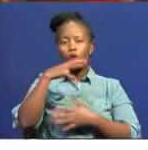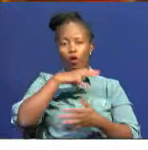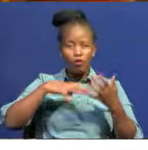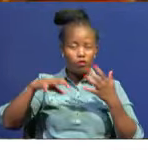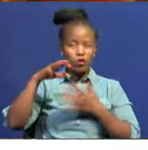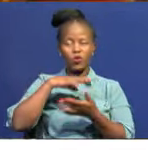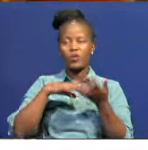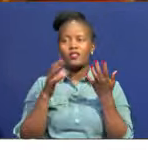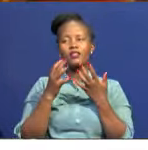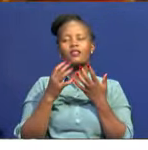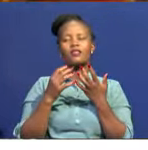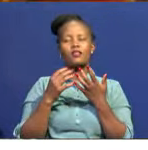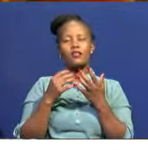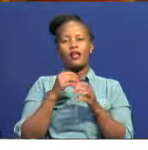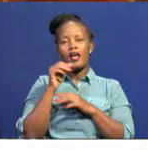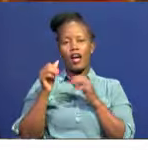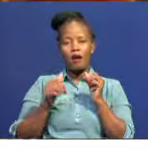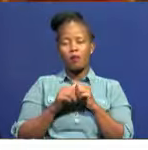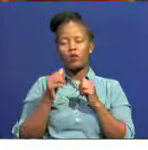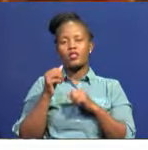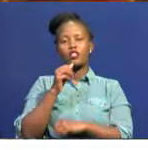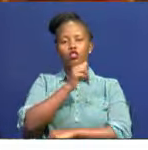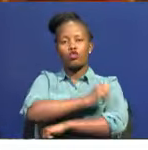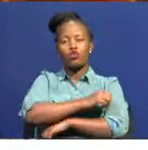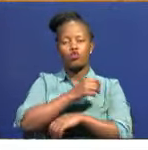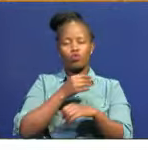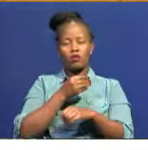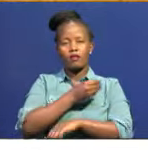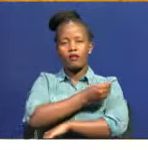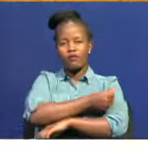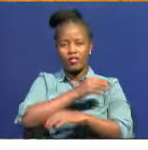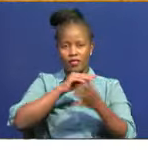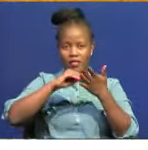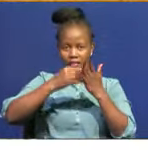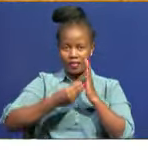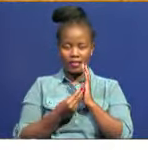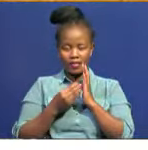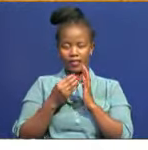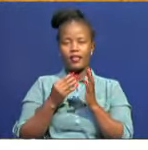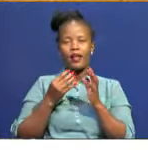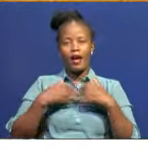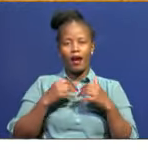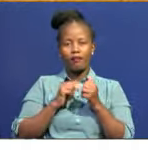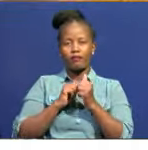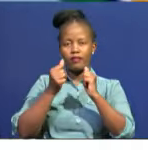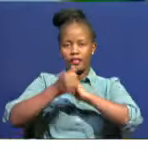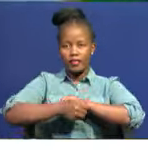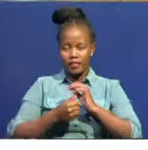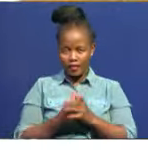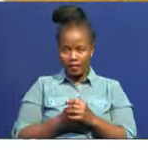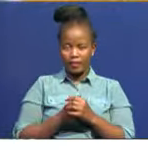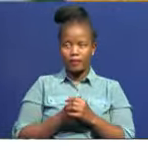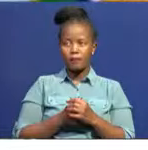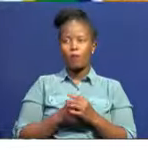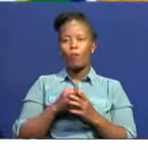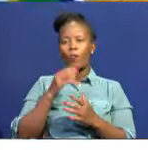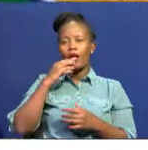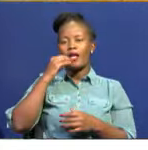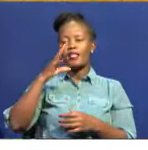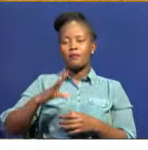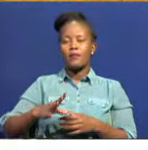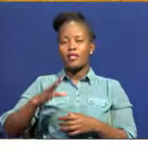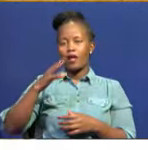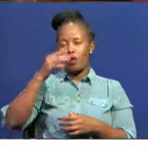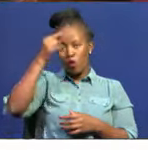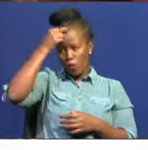and scholarships in the country now appears to take another twist as the Speaker of the National Assembly, Moses Wetangula, ordered the clerk to